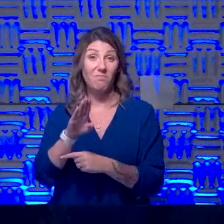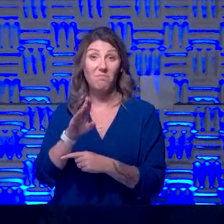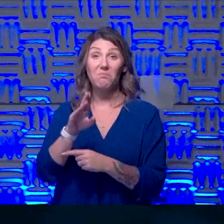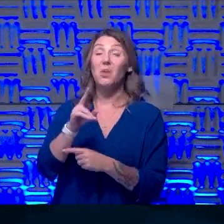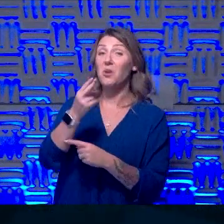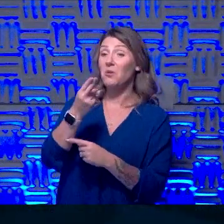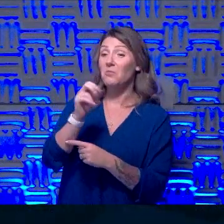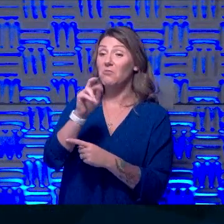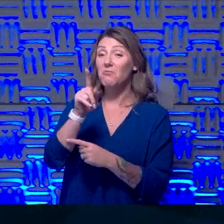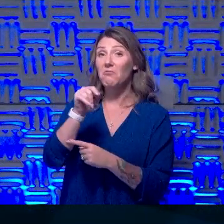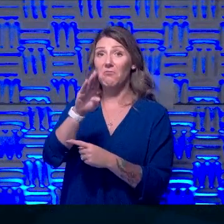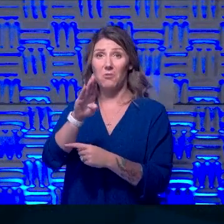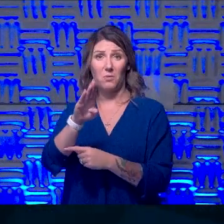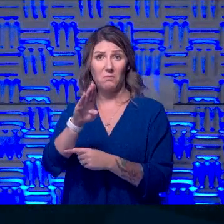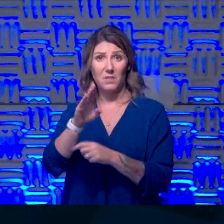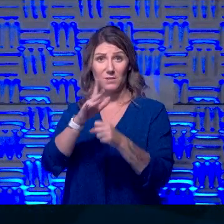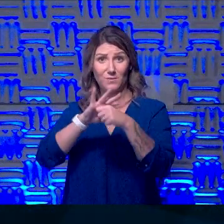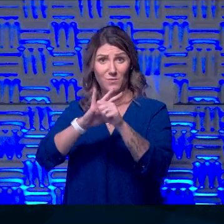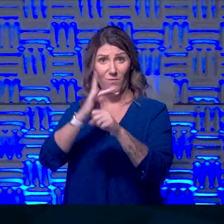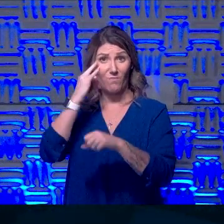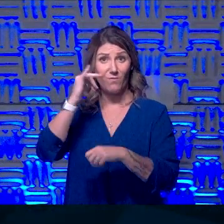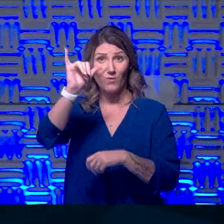forever?